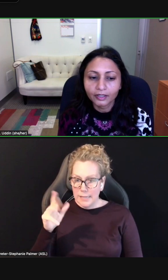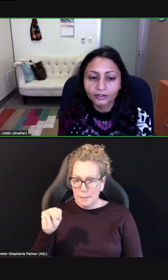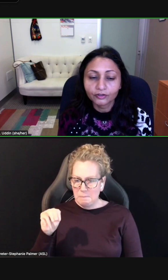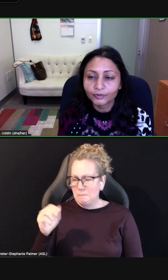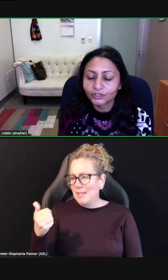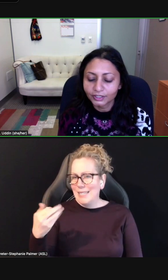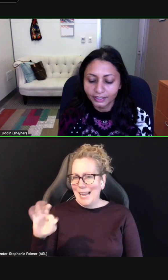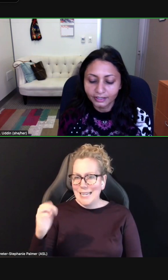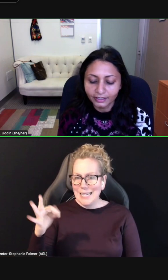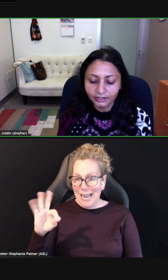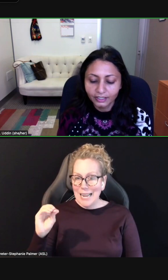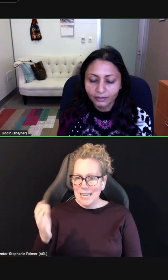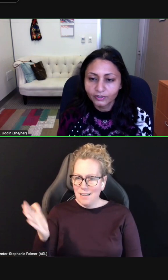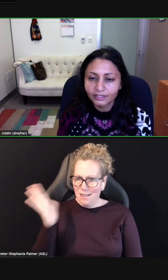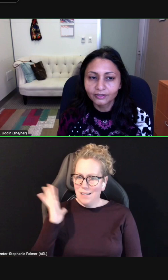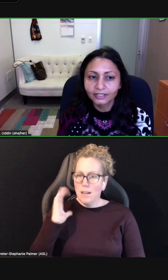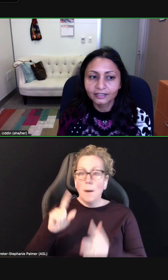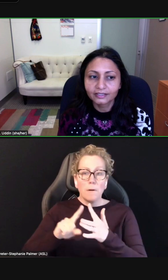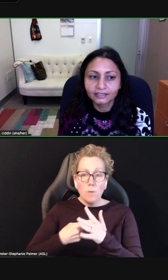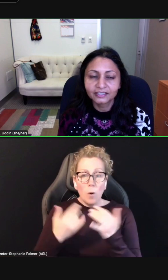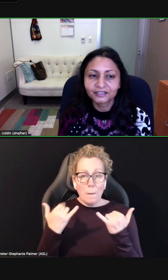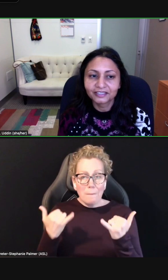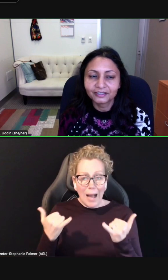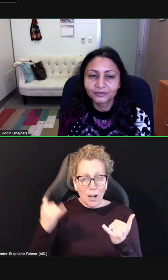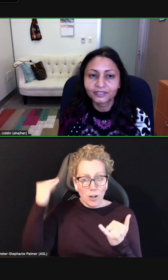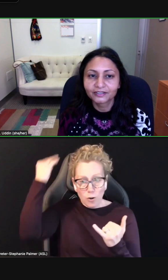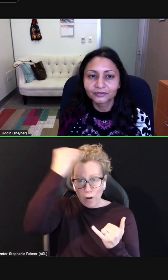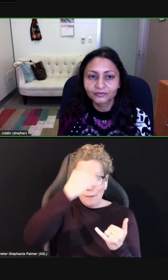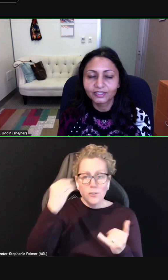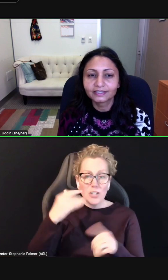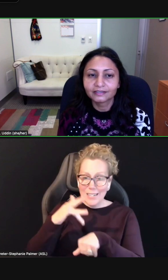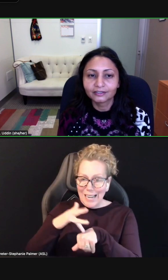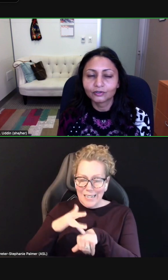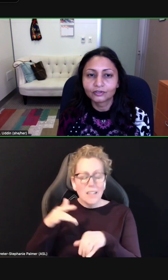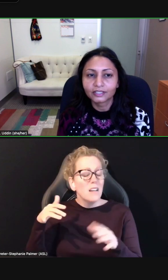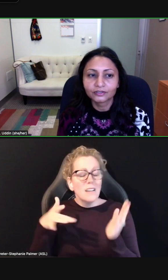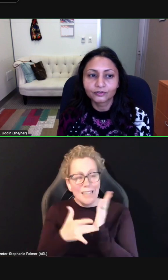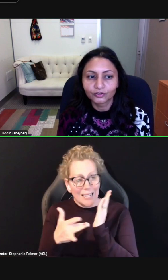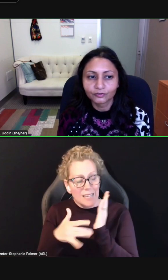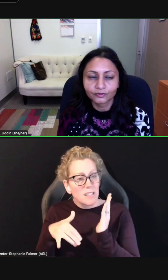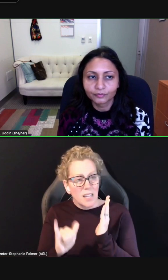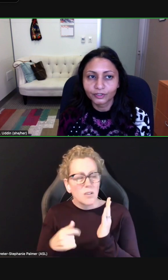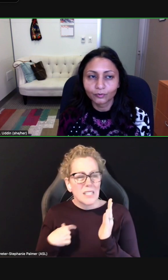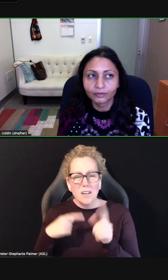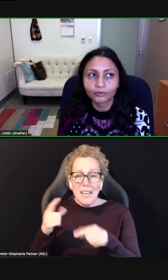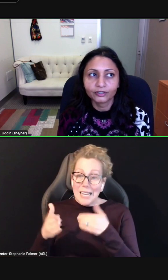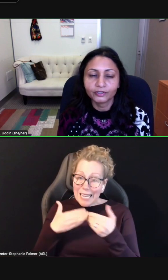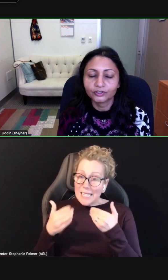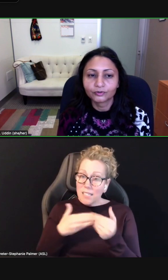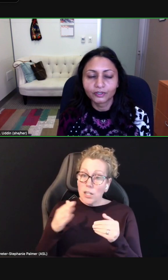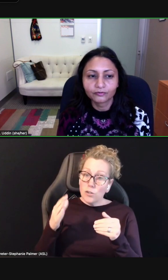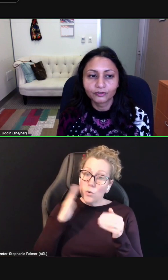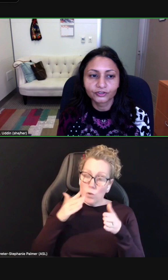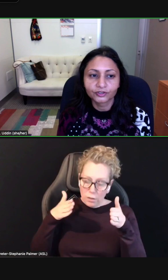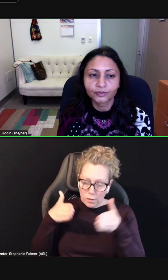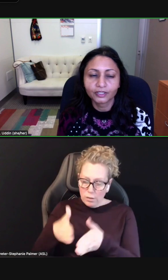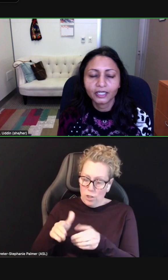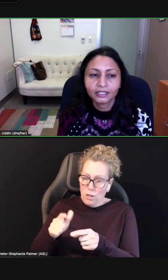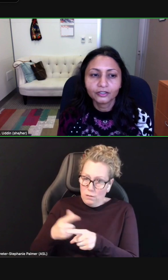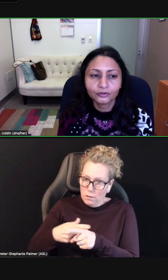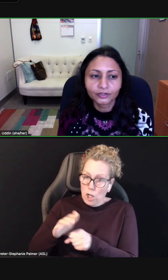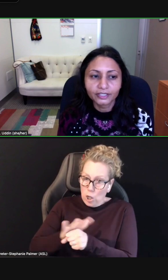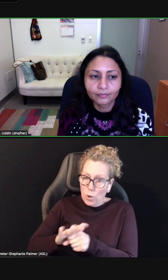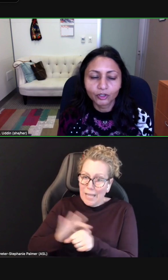modern neuroimaging techniques. We still had this idea that you can't sort of easily localize function from one brain region to one function,